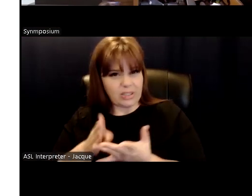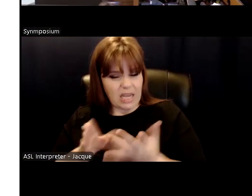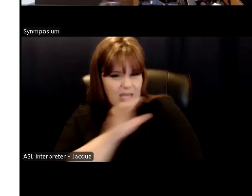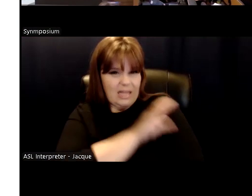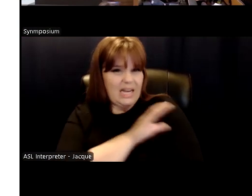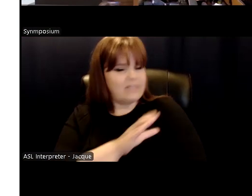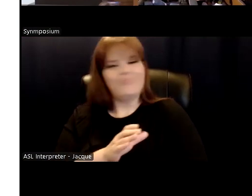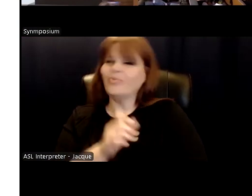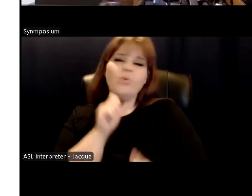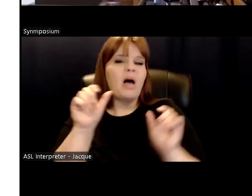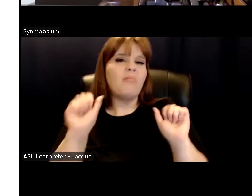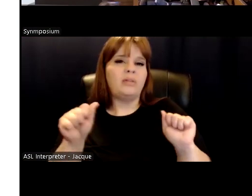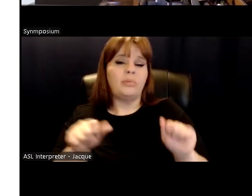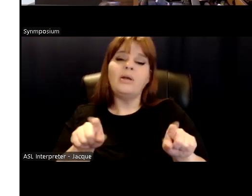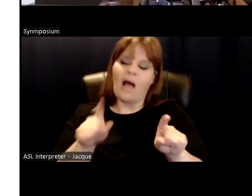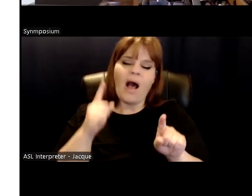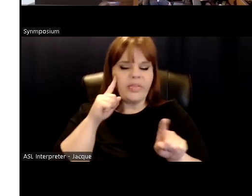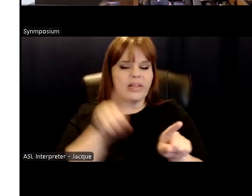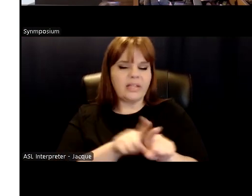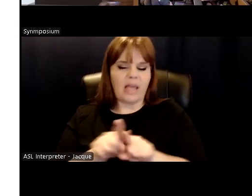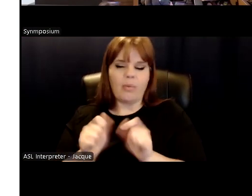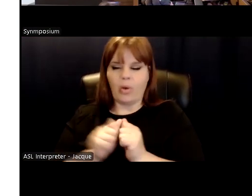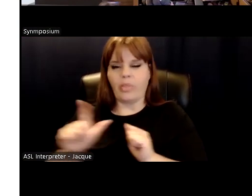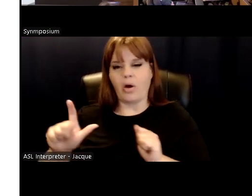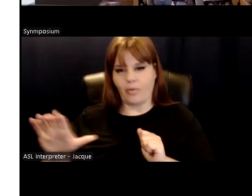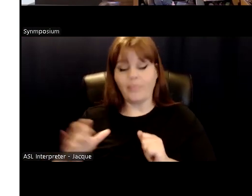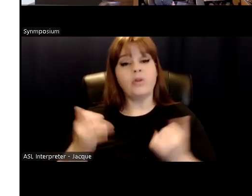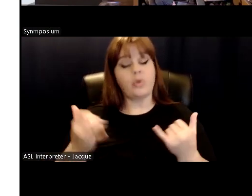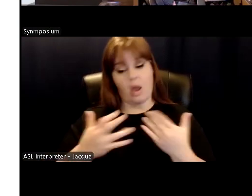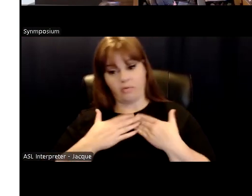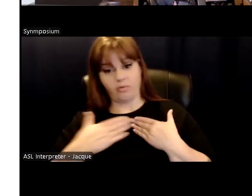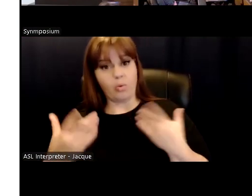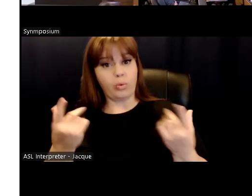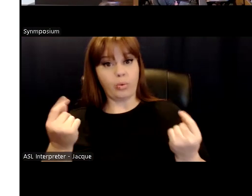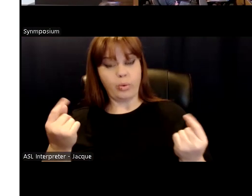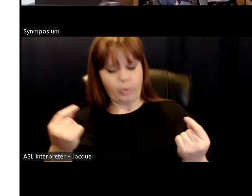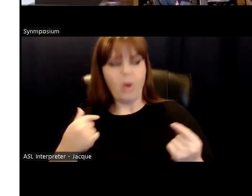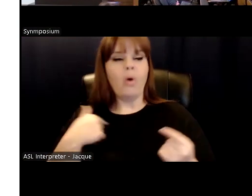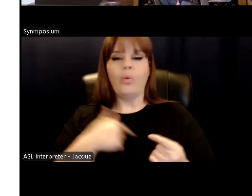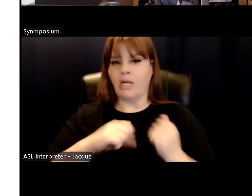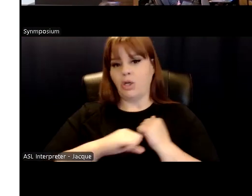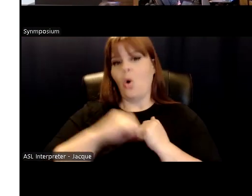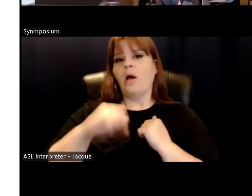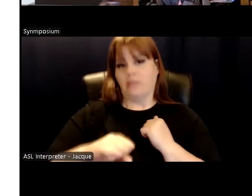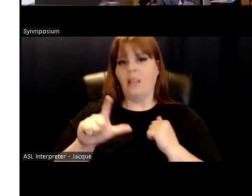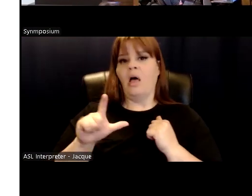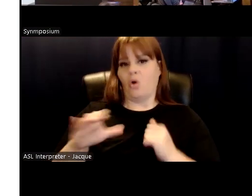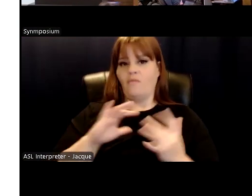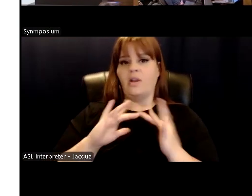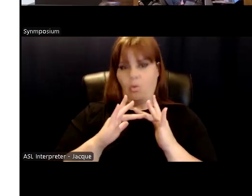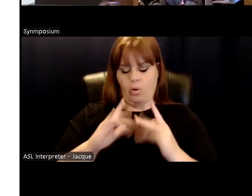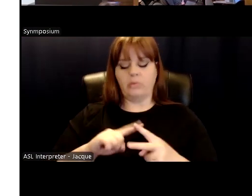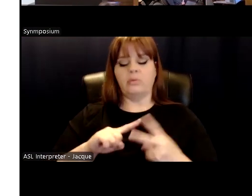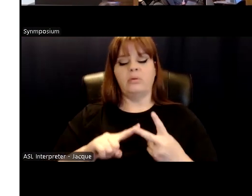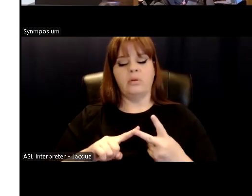same way. So that brings us to our path forward. We need to extend our long COVID networks. We need